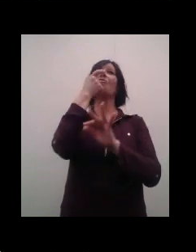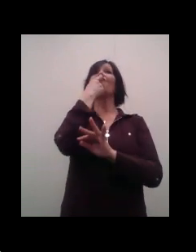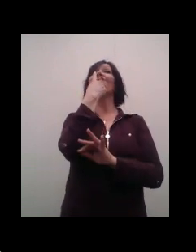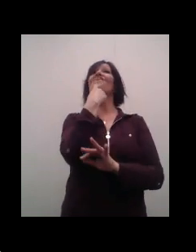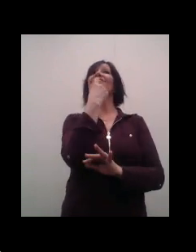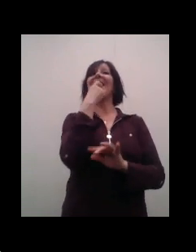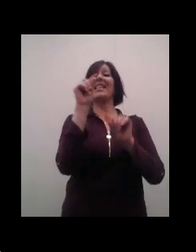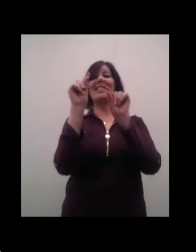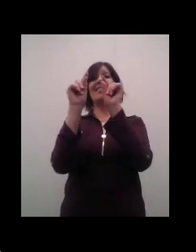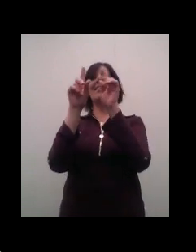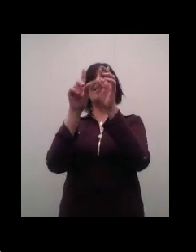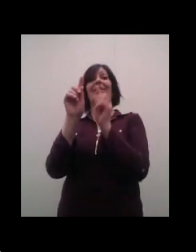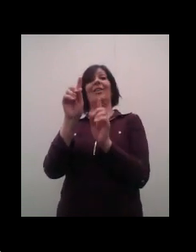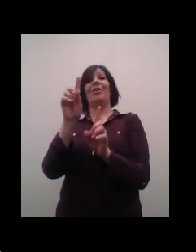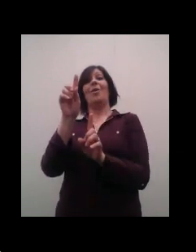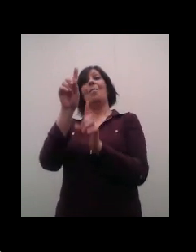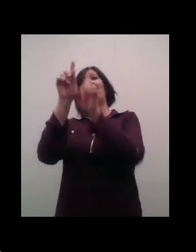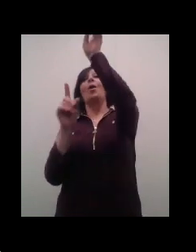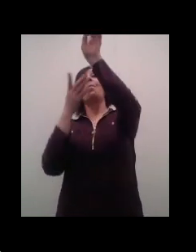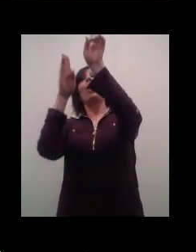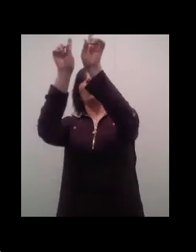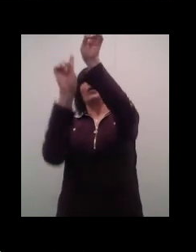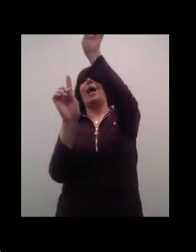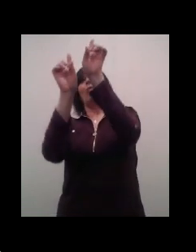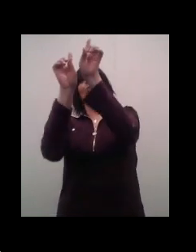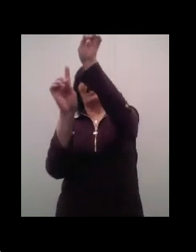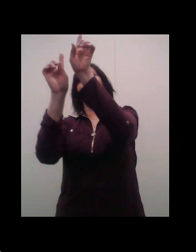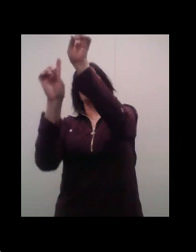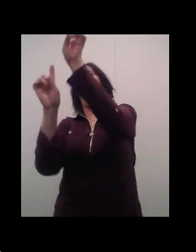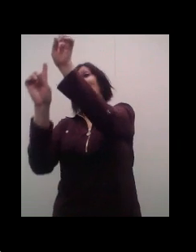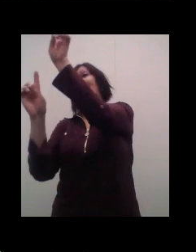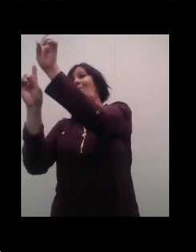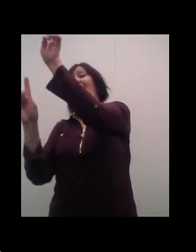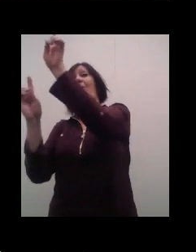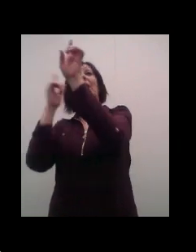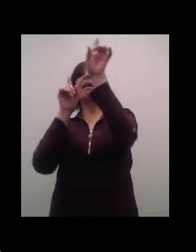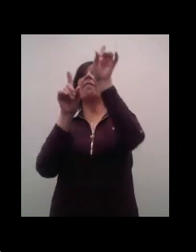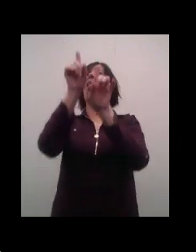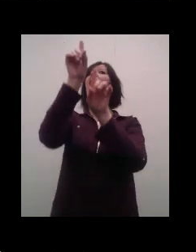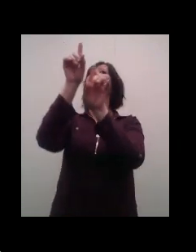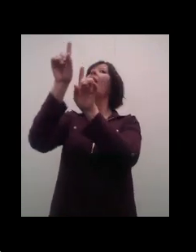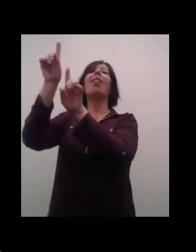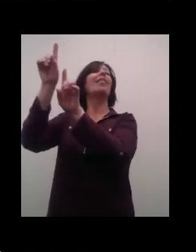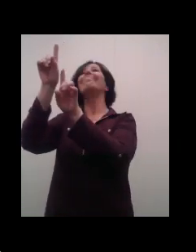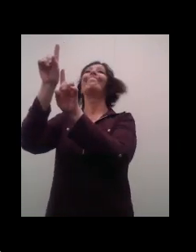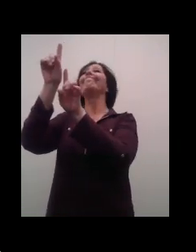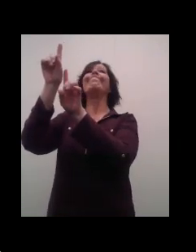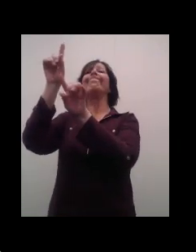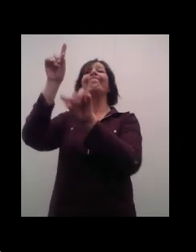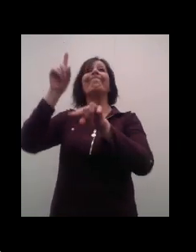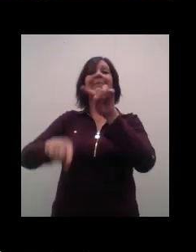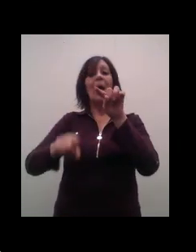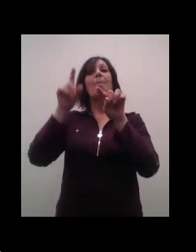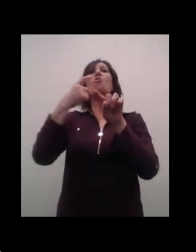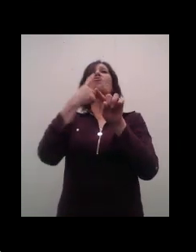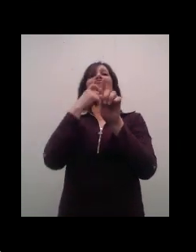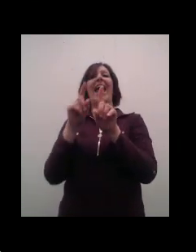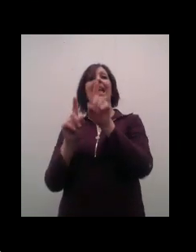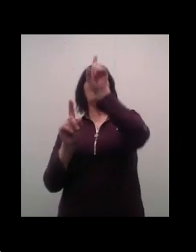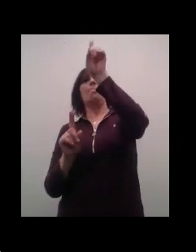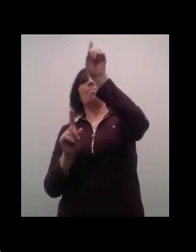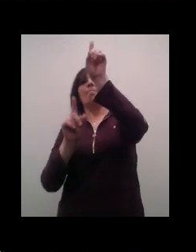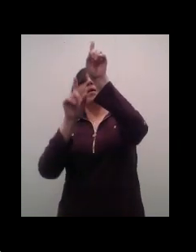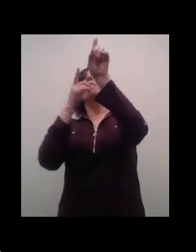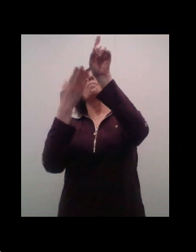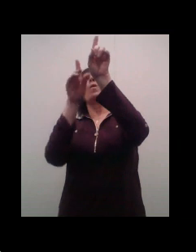bar exceed the blue bar on a daily basis. If the blue bar keeps on exceeding the red bar, it's going to be tough for us to see declinations in our